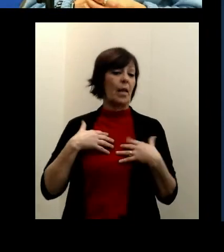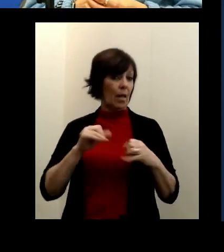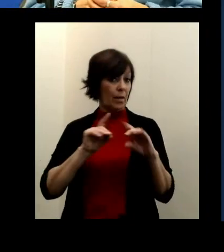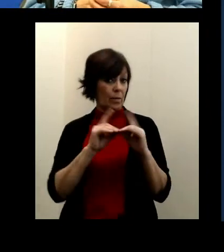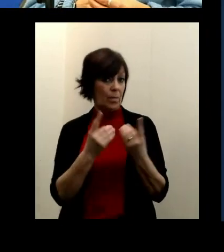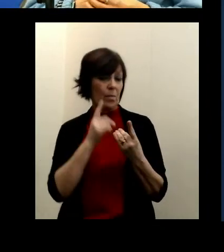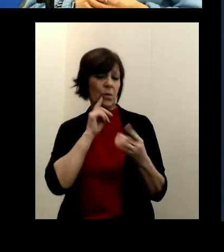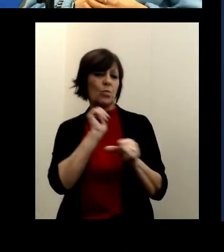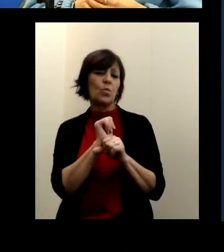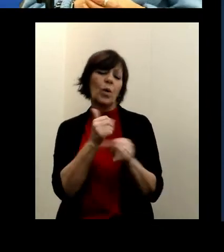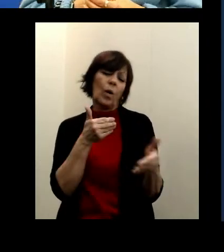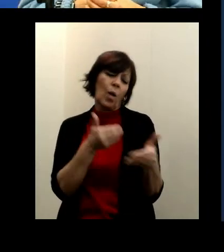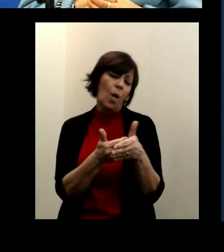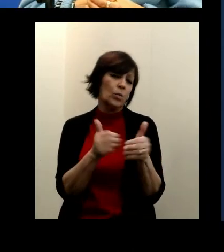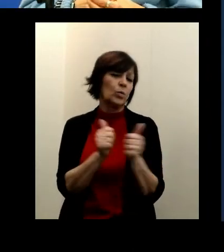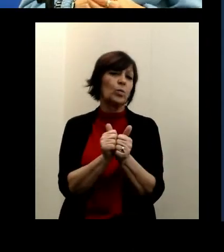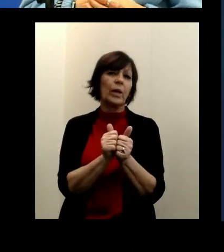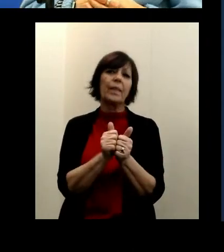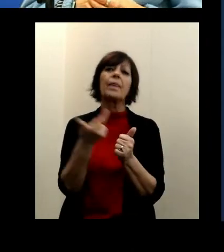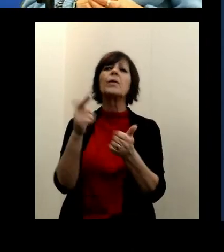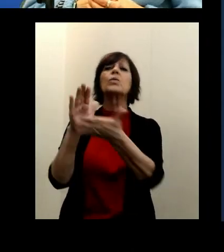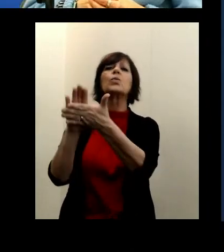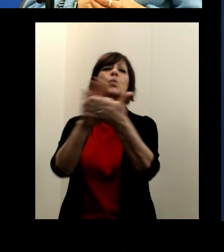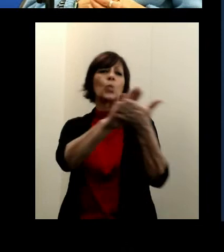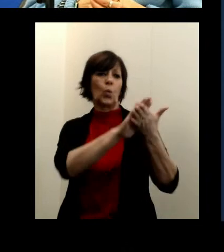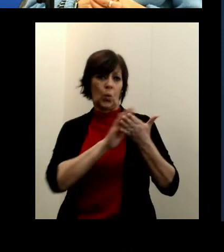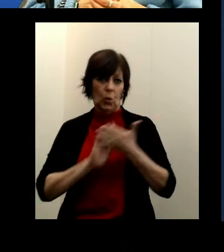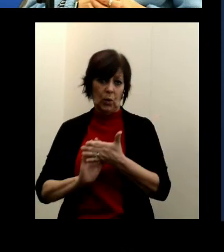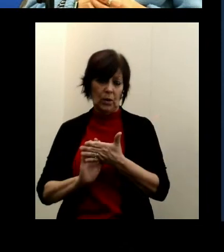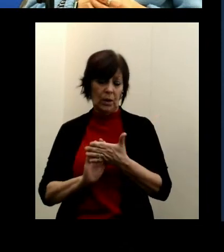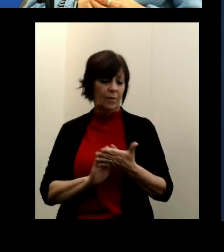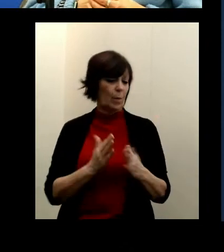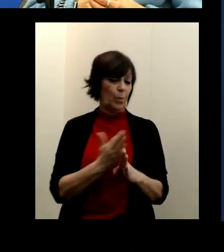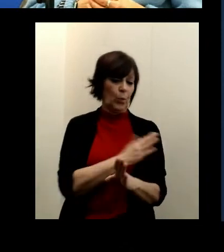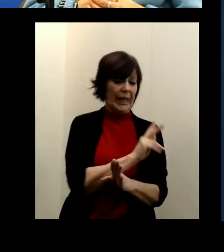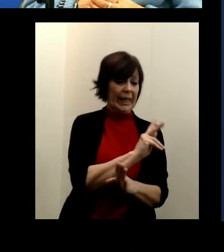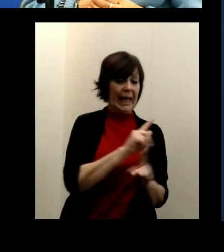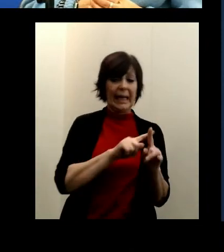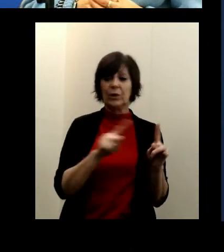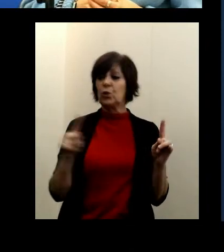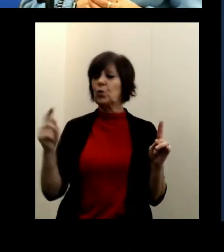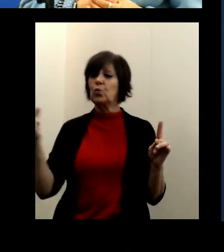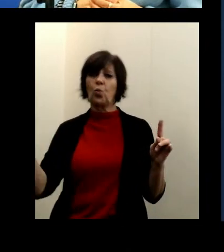is working very closely with our schools from pre-K to grade 12.